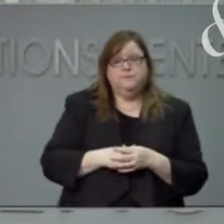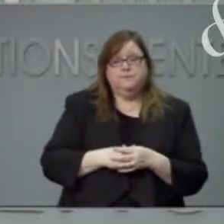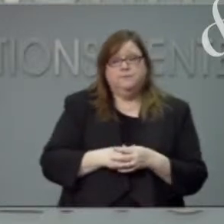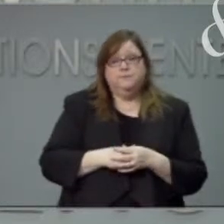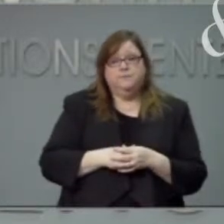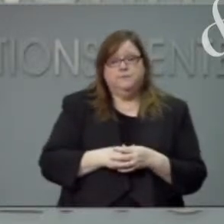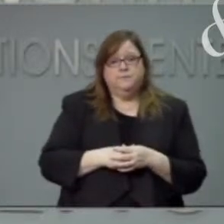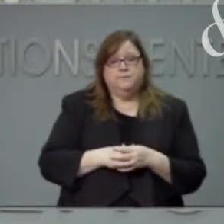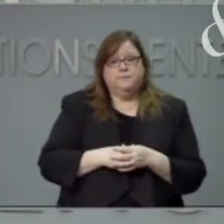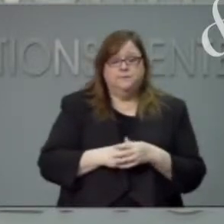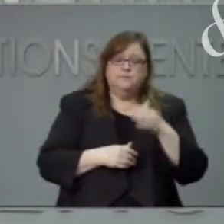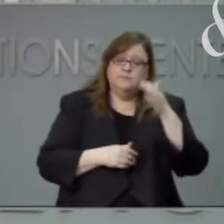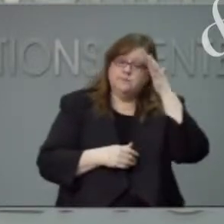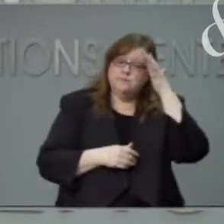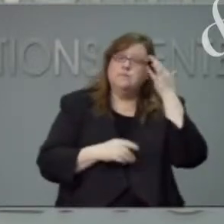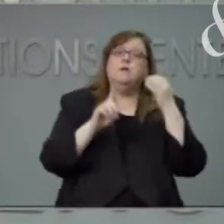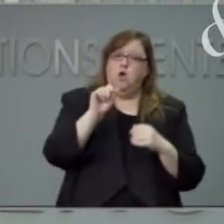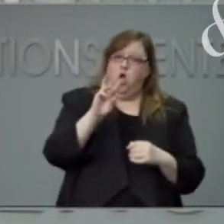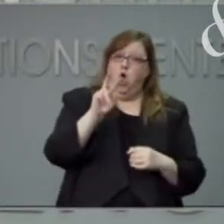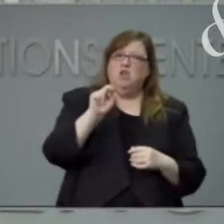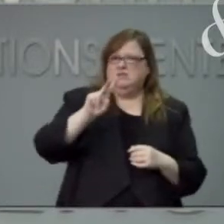Follow-up, Dawn Vaughn, News and Observer.